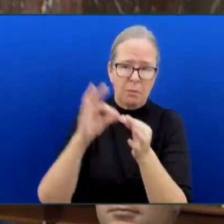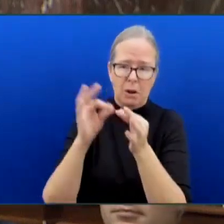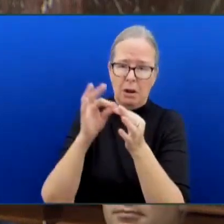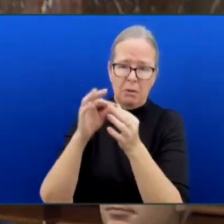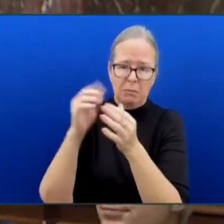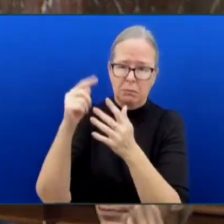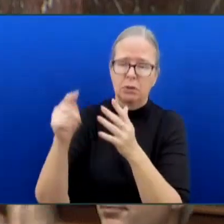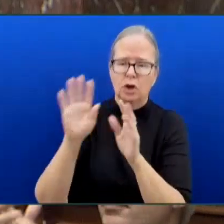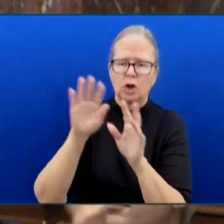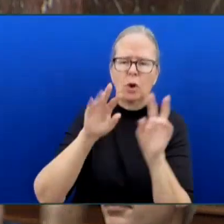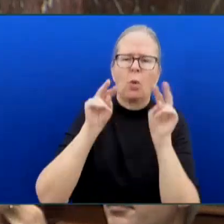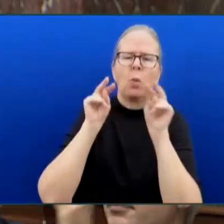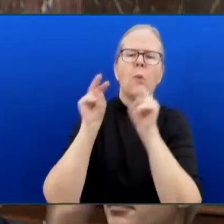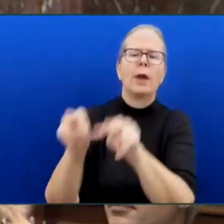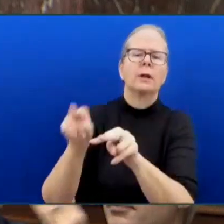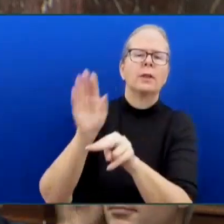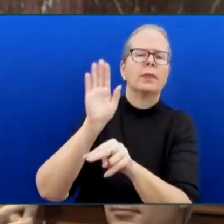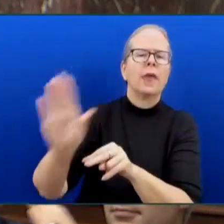ideas on BC Ferries.